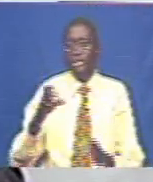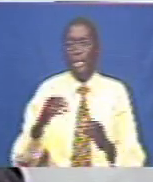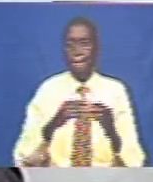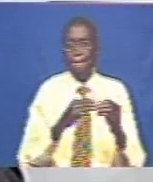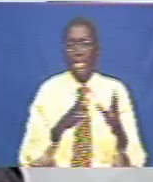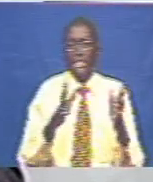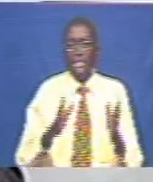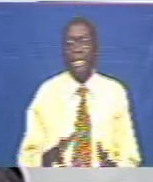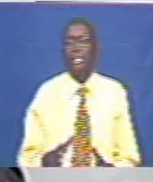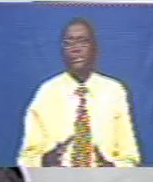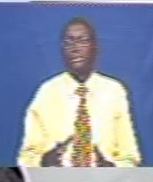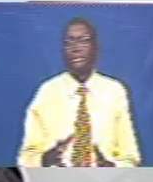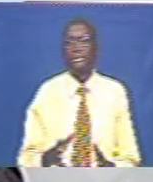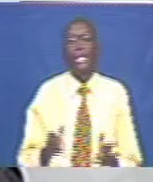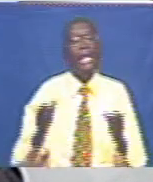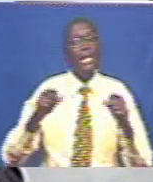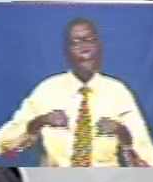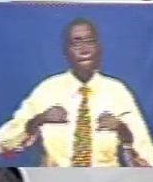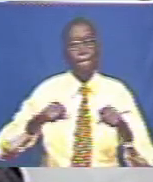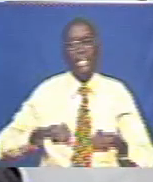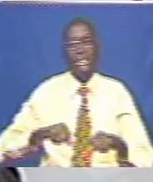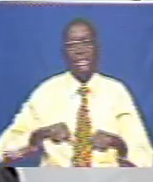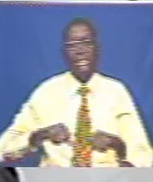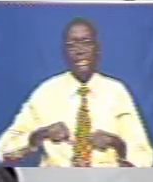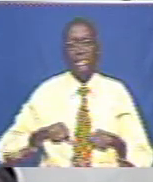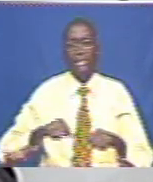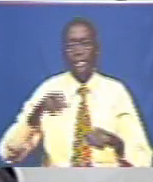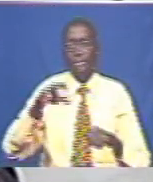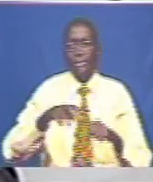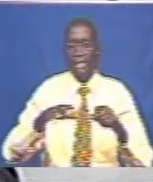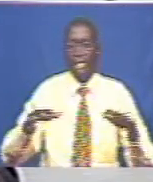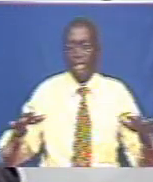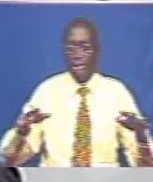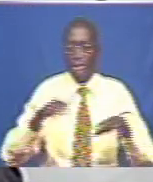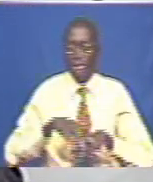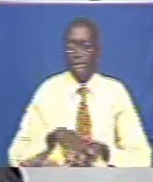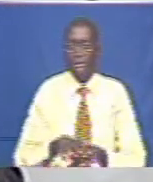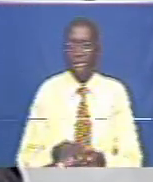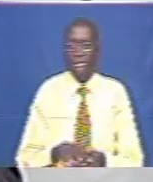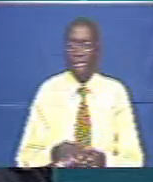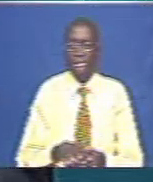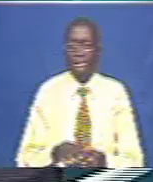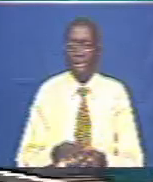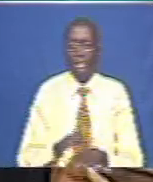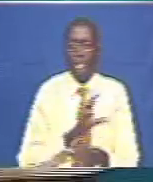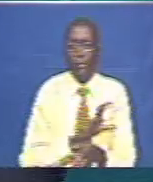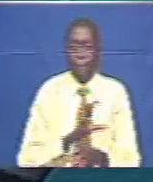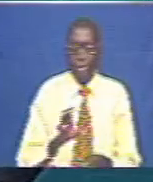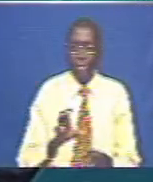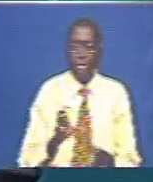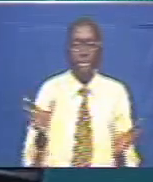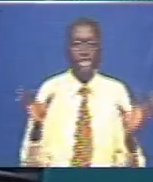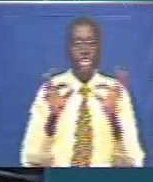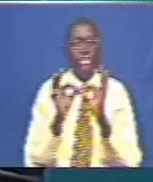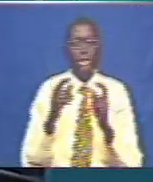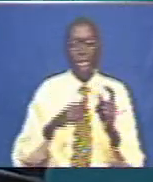at enabling market integration. Rural group empowerment. Exactly. They are joining us here so that we